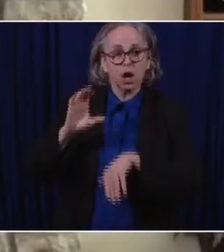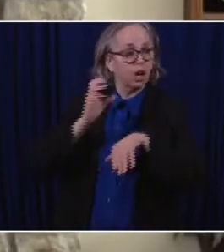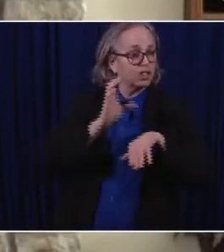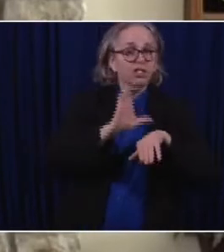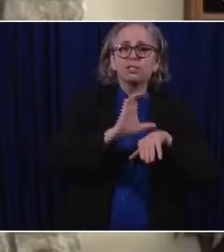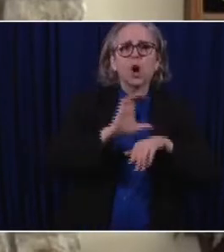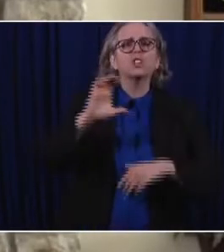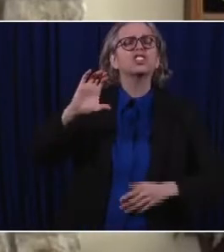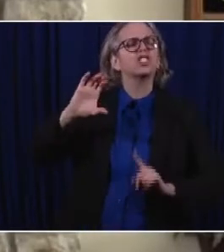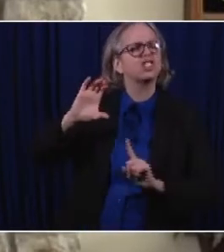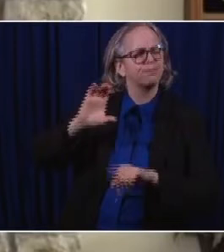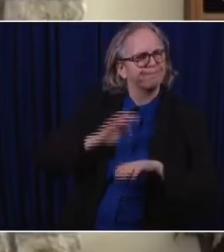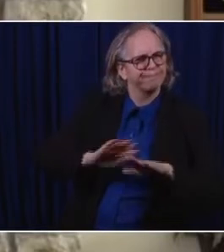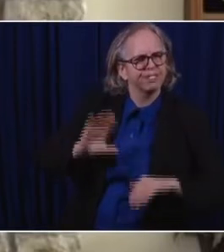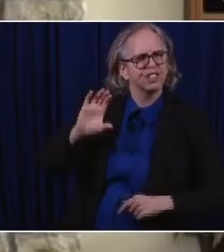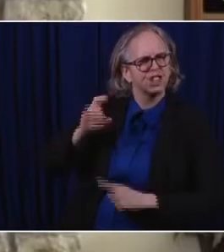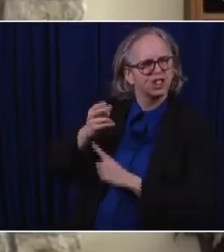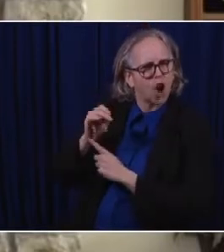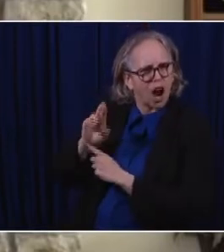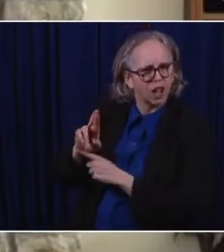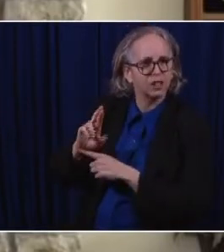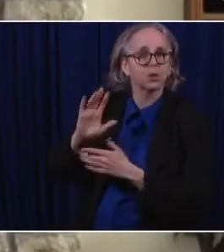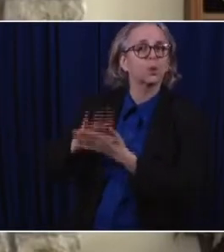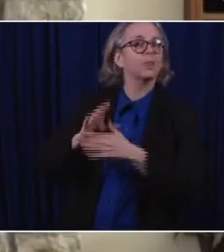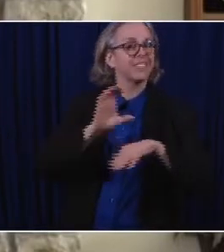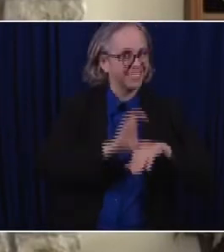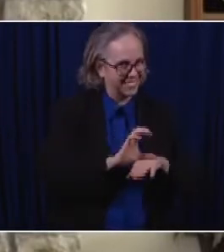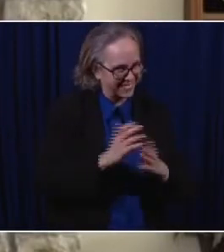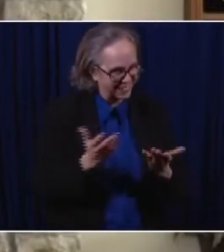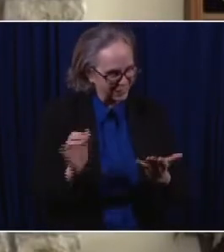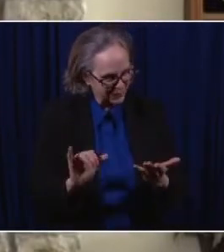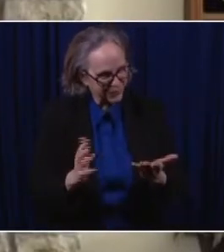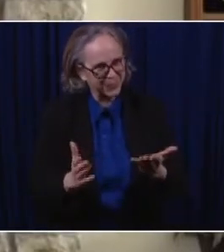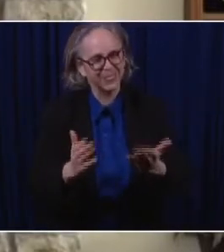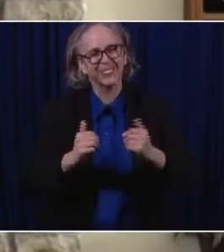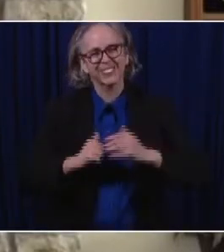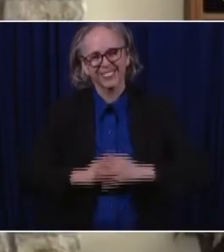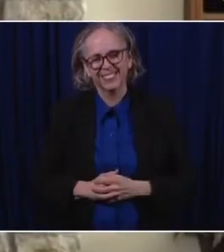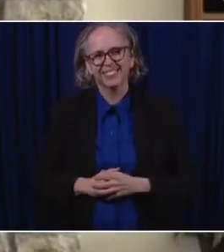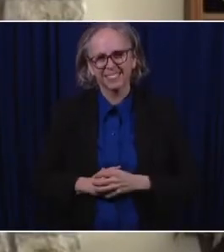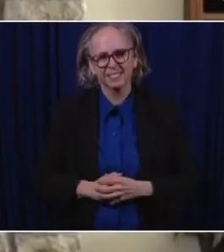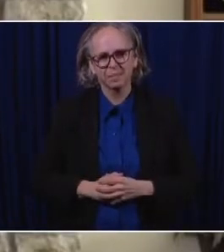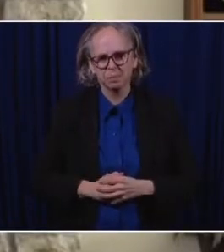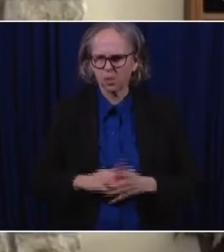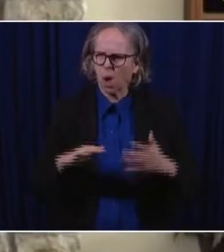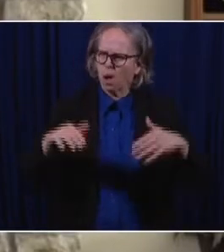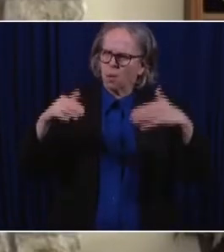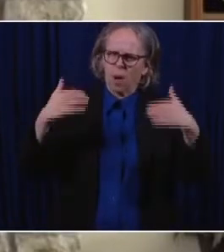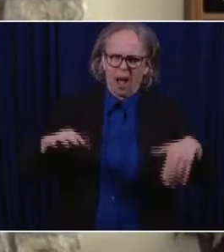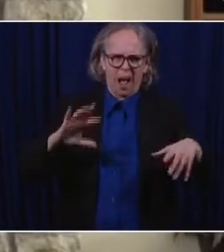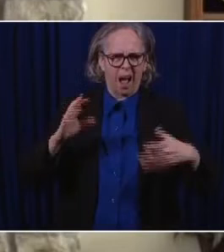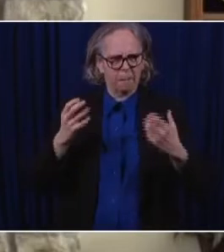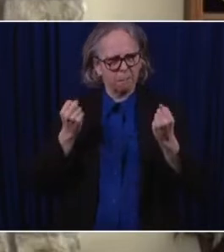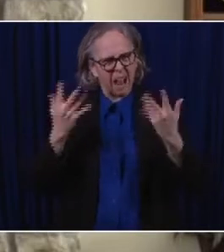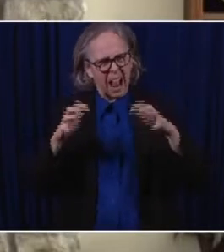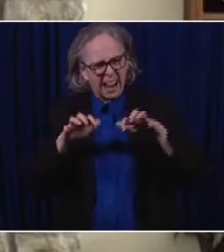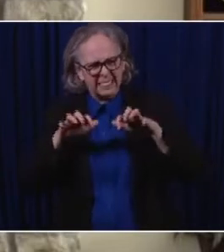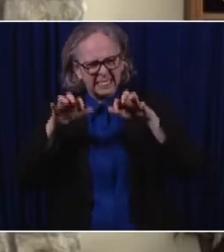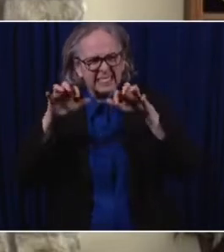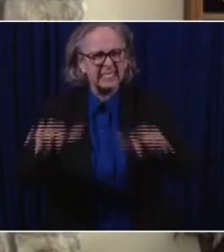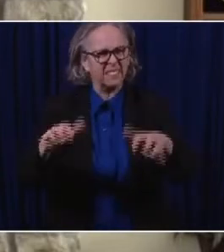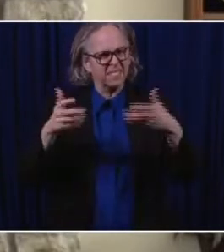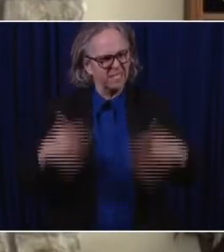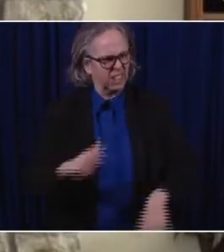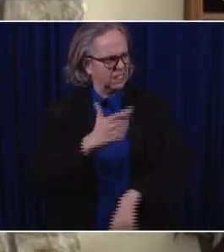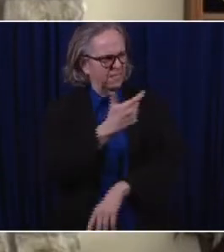We are already really seeing a change. We're seeing a movement from remote learning to being back in the classroom. Just as